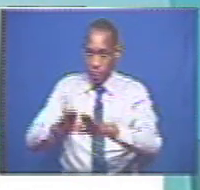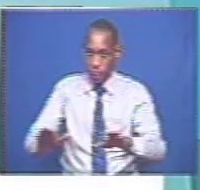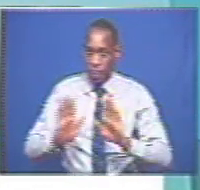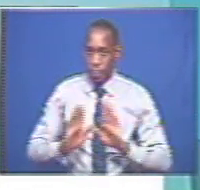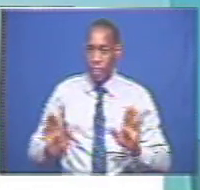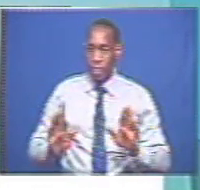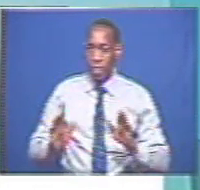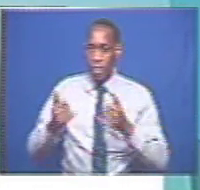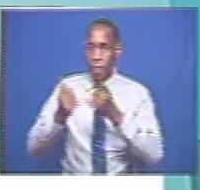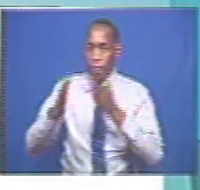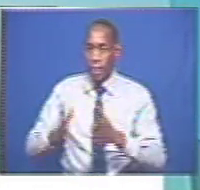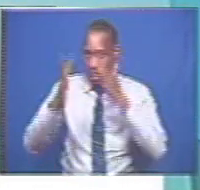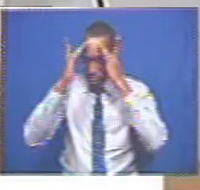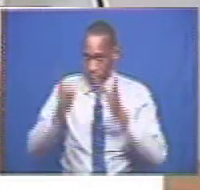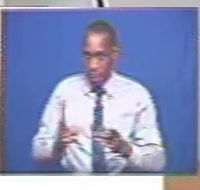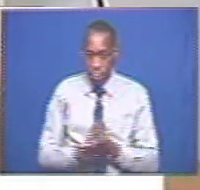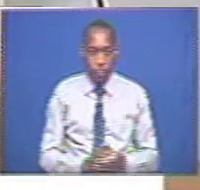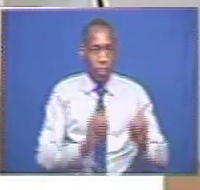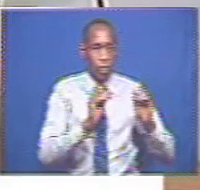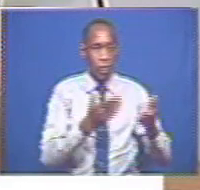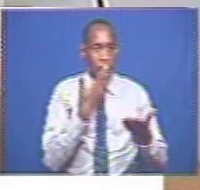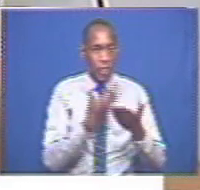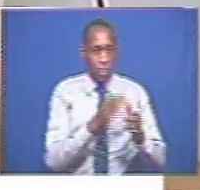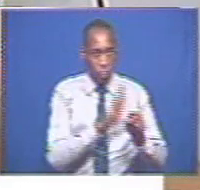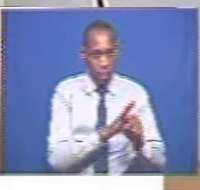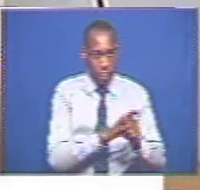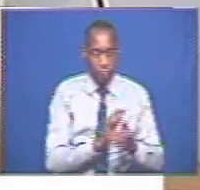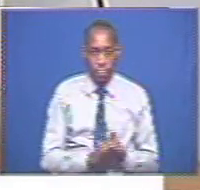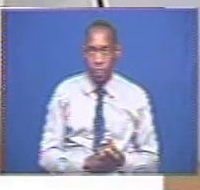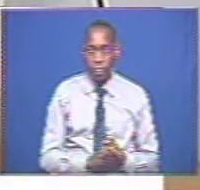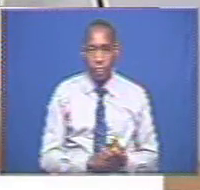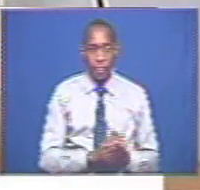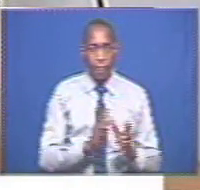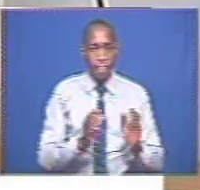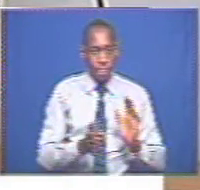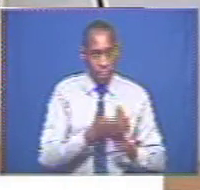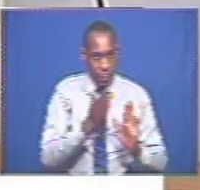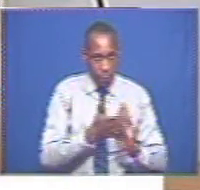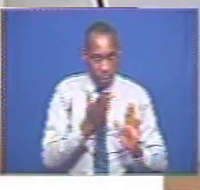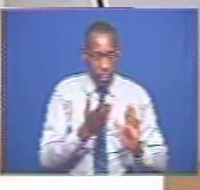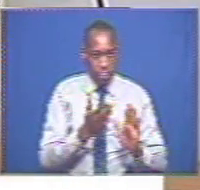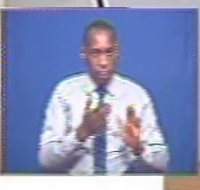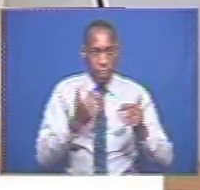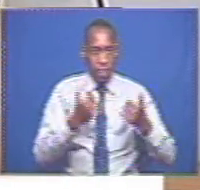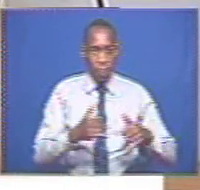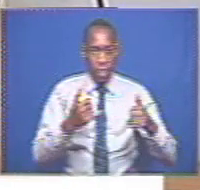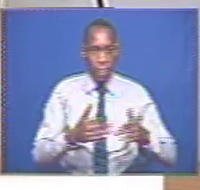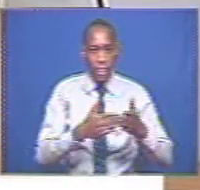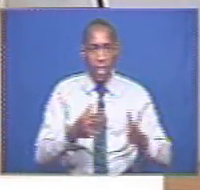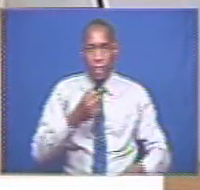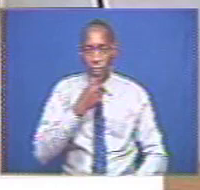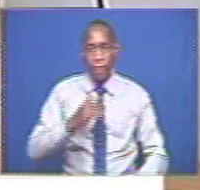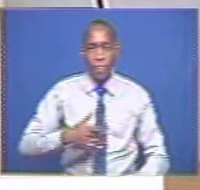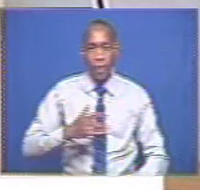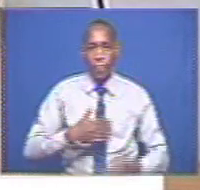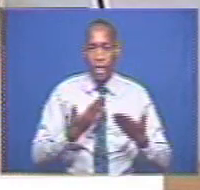players decide. All right, thank you very much. Aloy, now, first of all, very quickly, playing against Gor Mahia, what is it like? Because